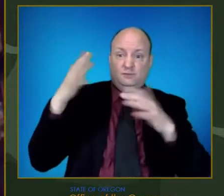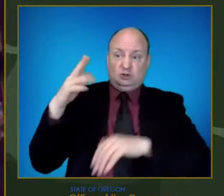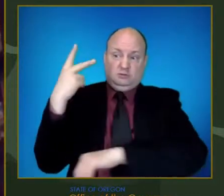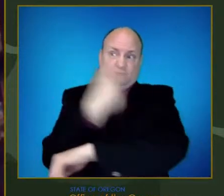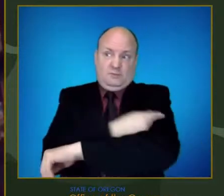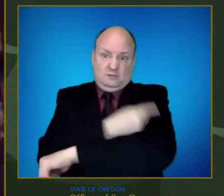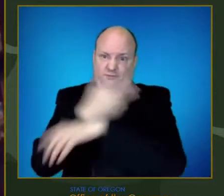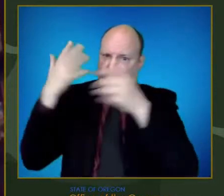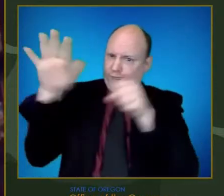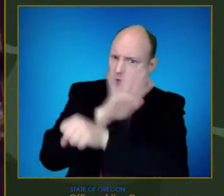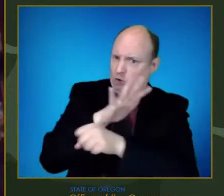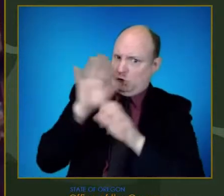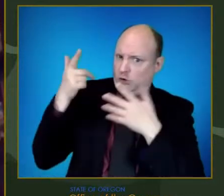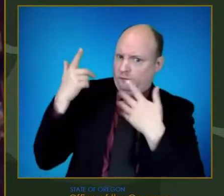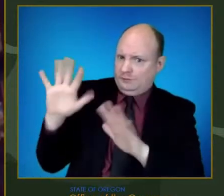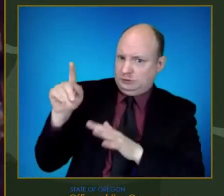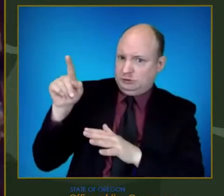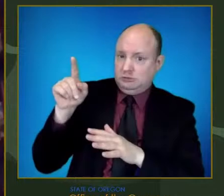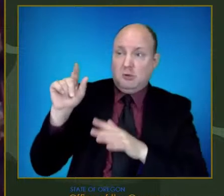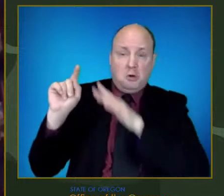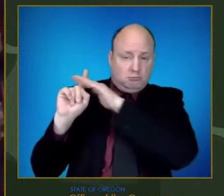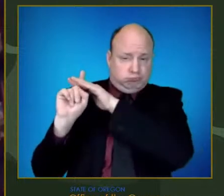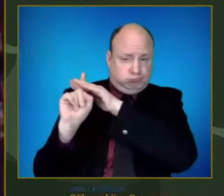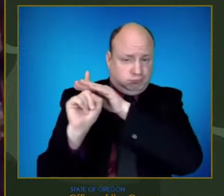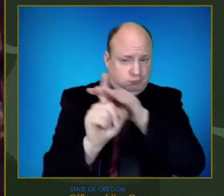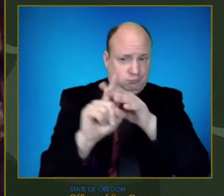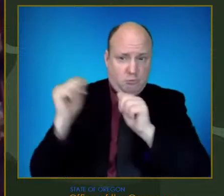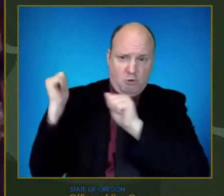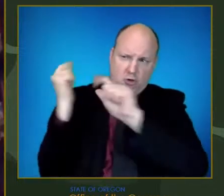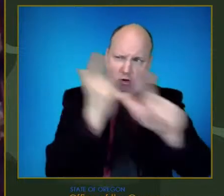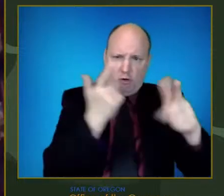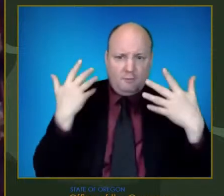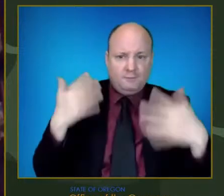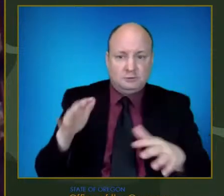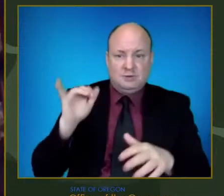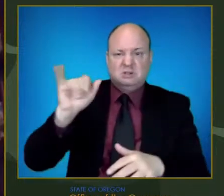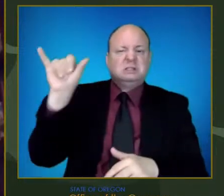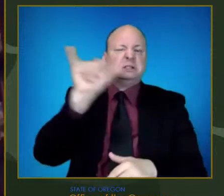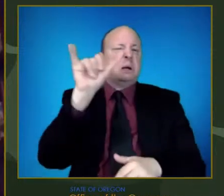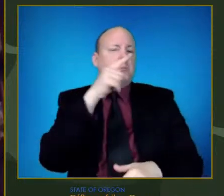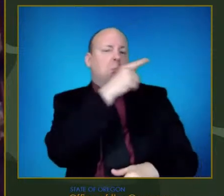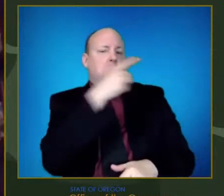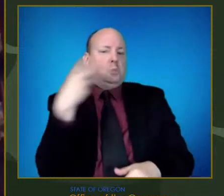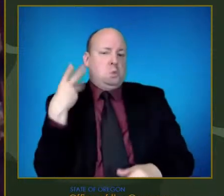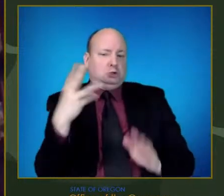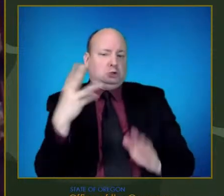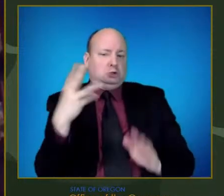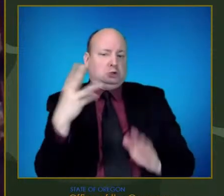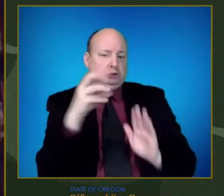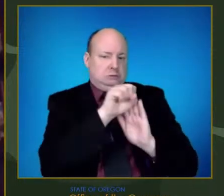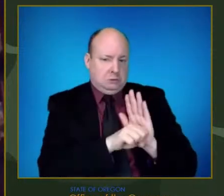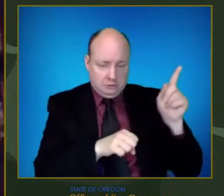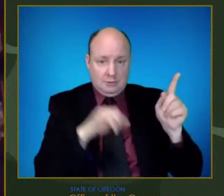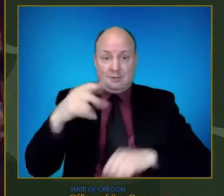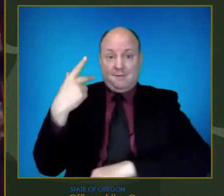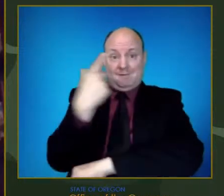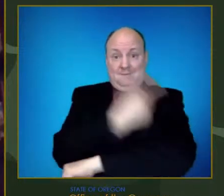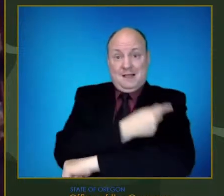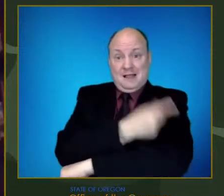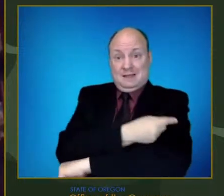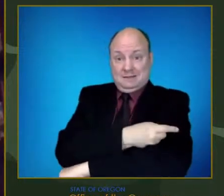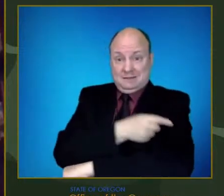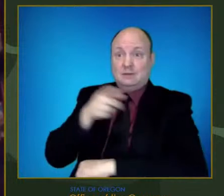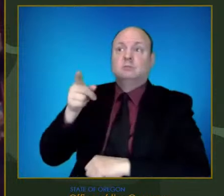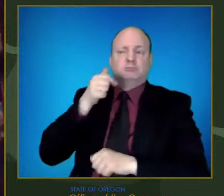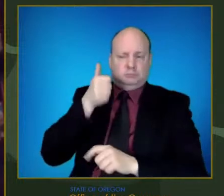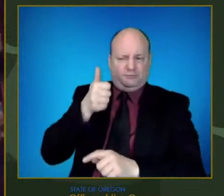that Washington State reported earlier this week and that other communities are seeing. These vaccines are safe and effective. Even in